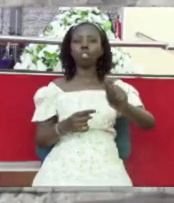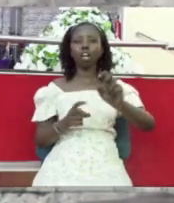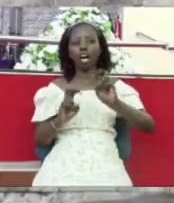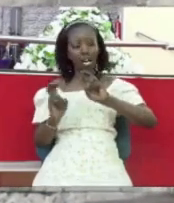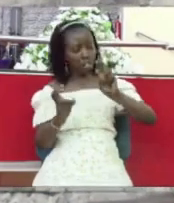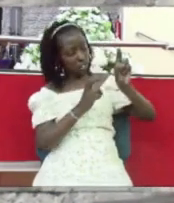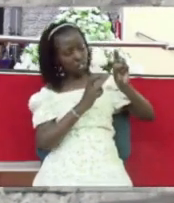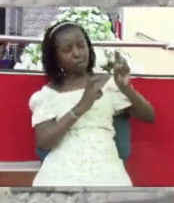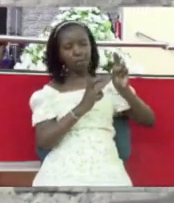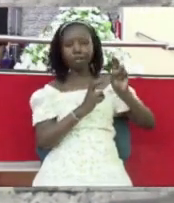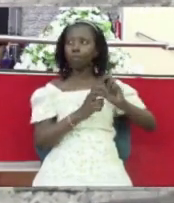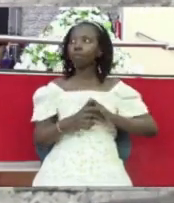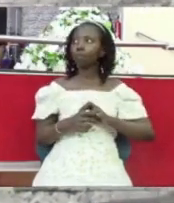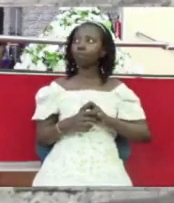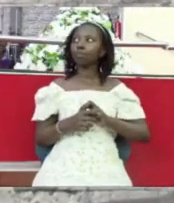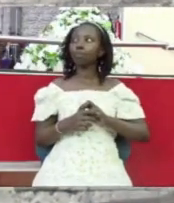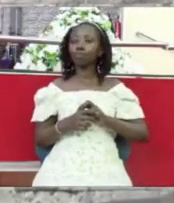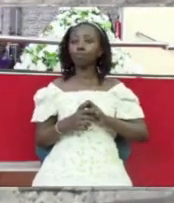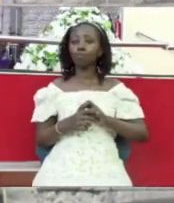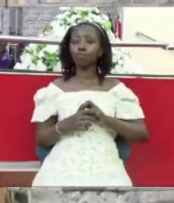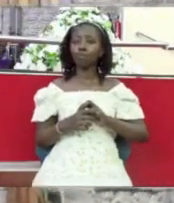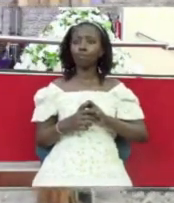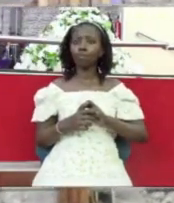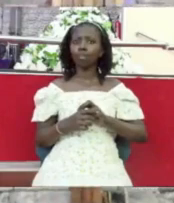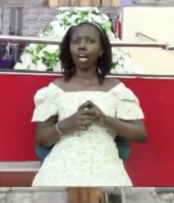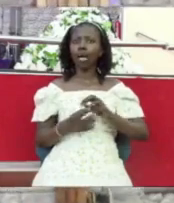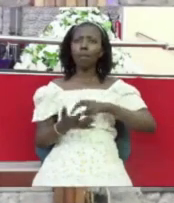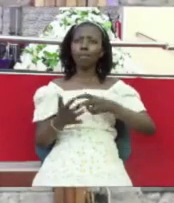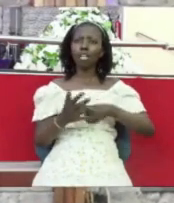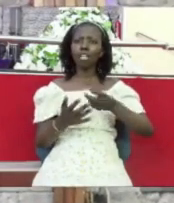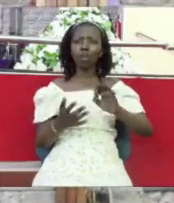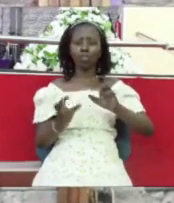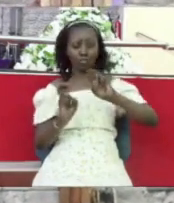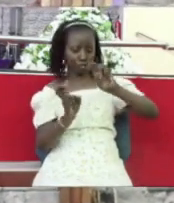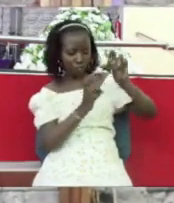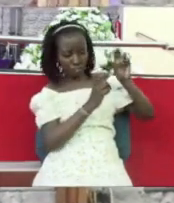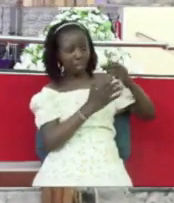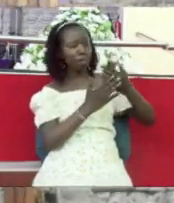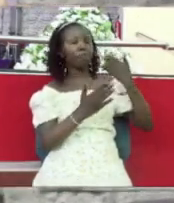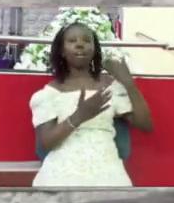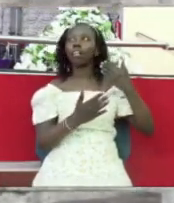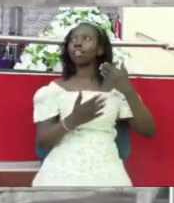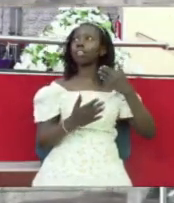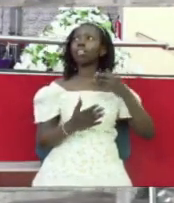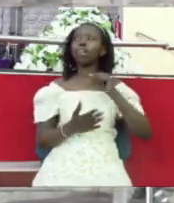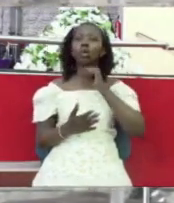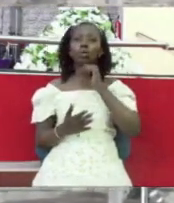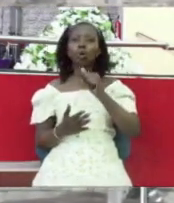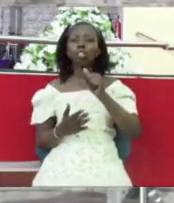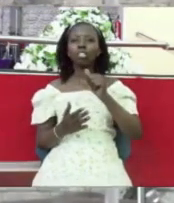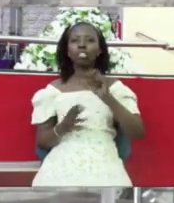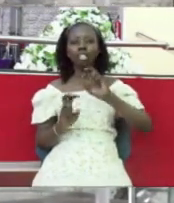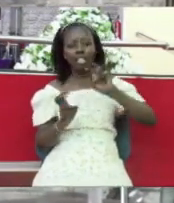back. Akageuka. Now the original meaning of that turning back. Ile maana ya halisi ile ya. She wasn't turning